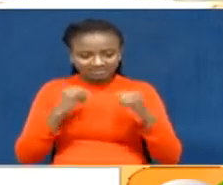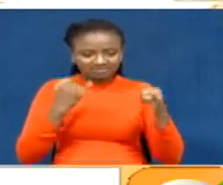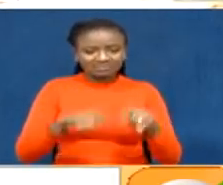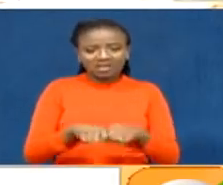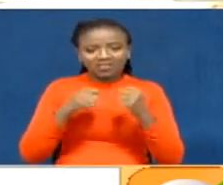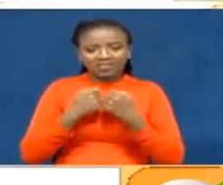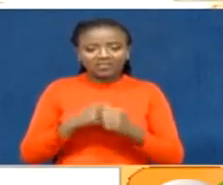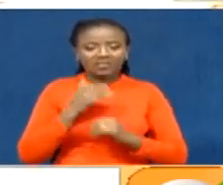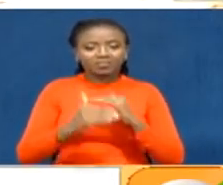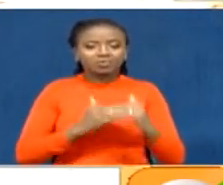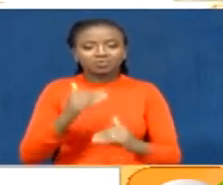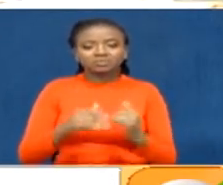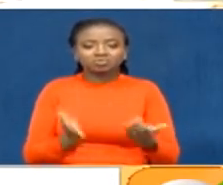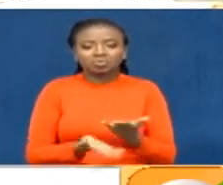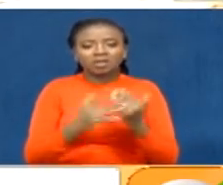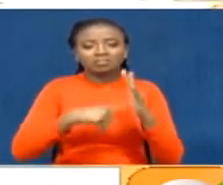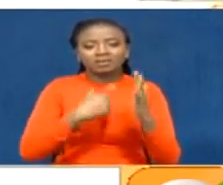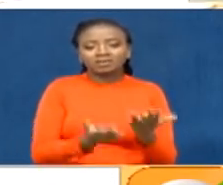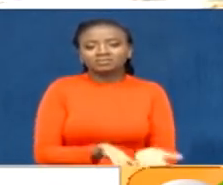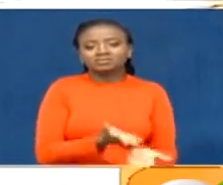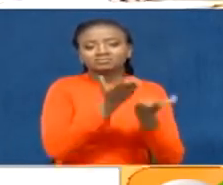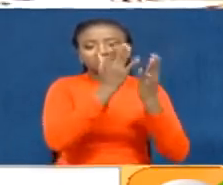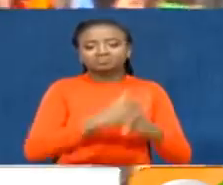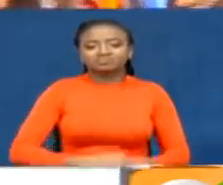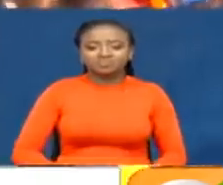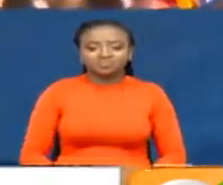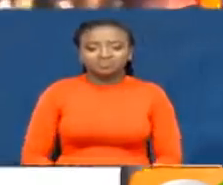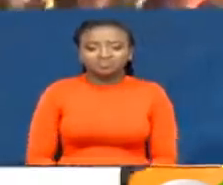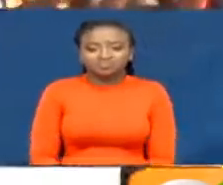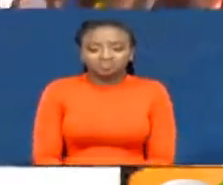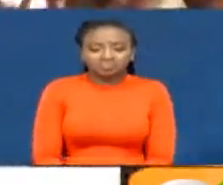collapsed industries in the region. Take a listen.